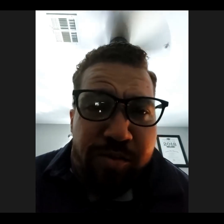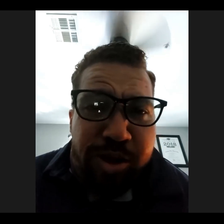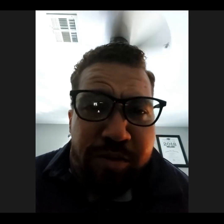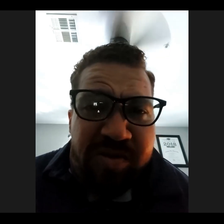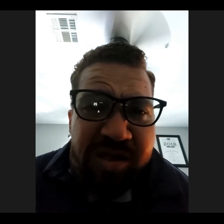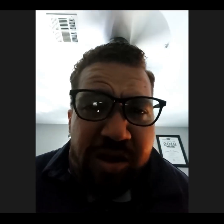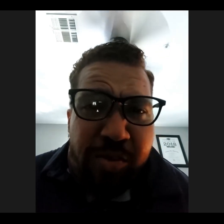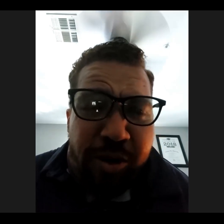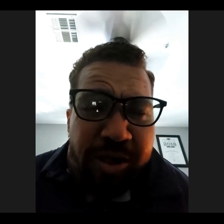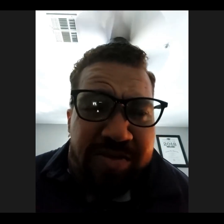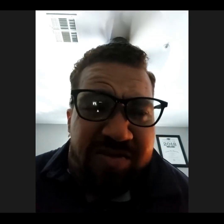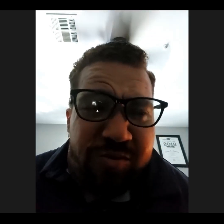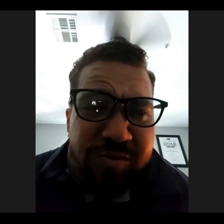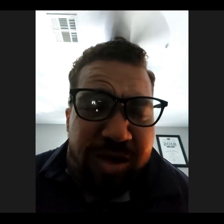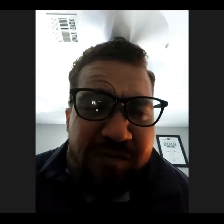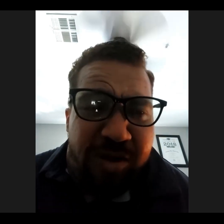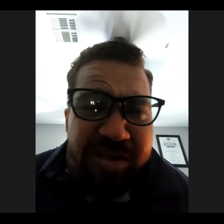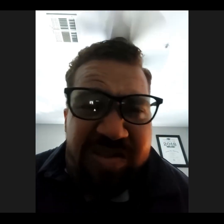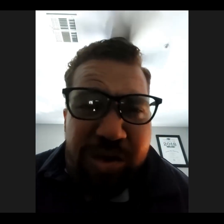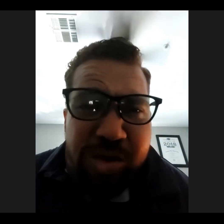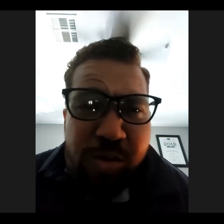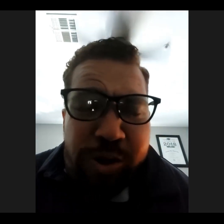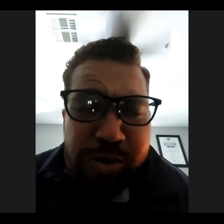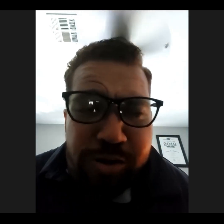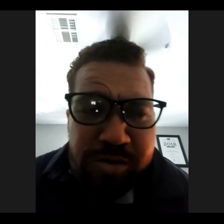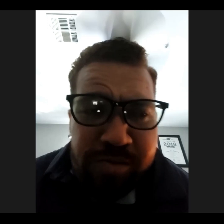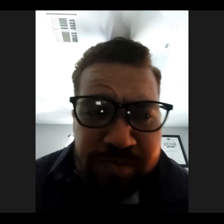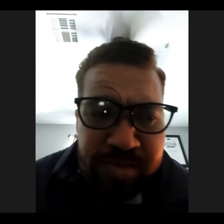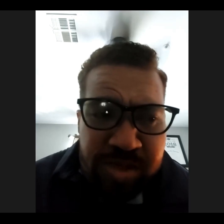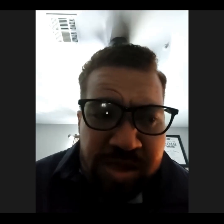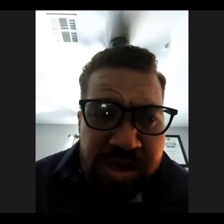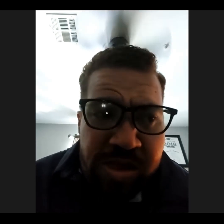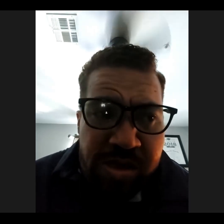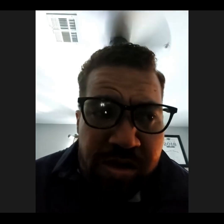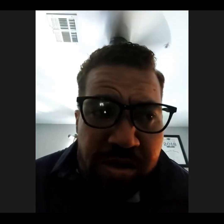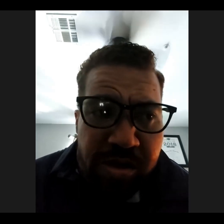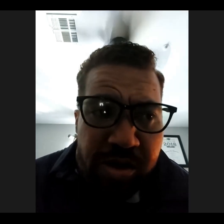been built upon through my volunteering work.